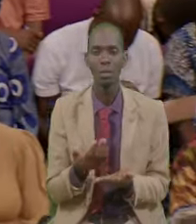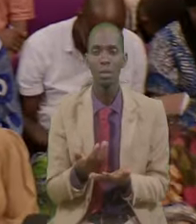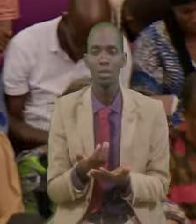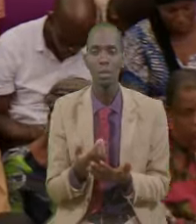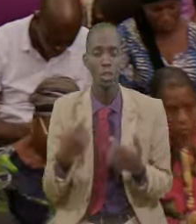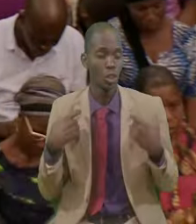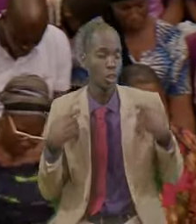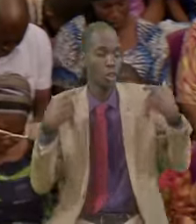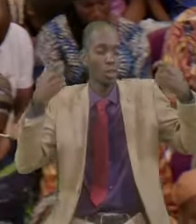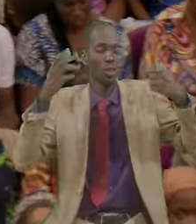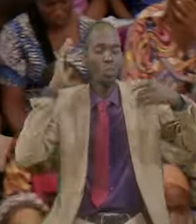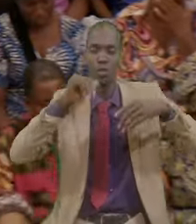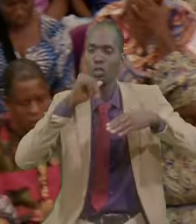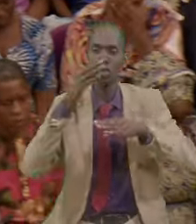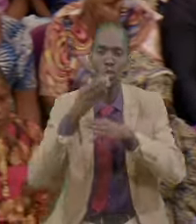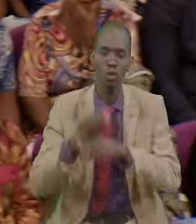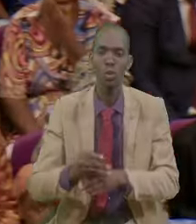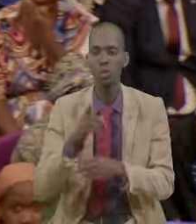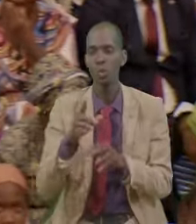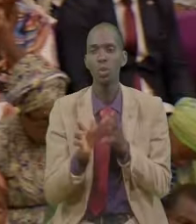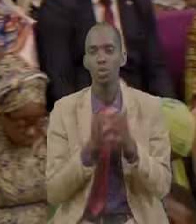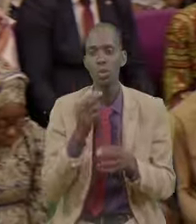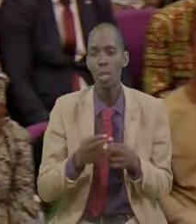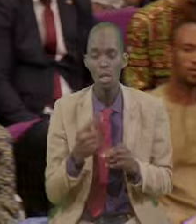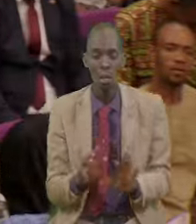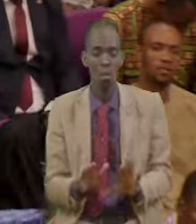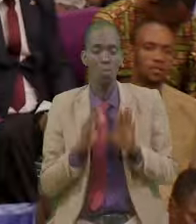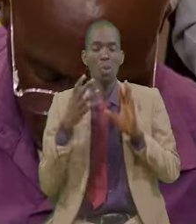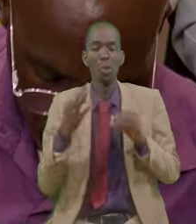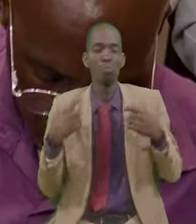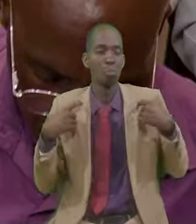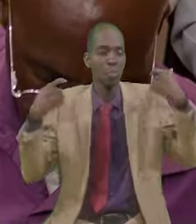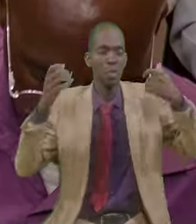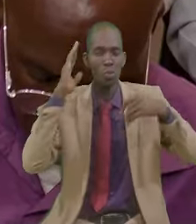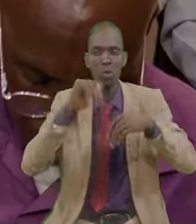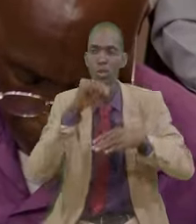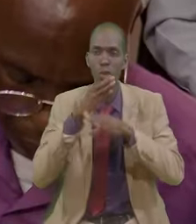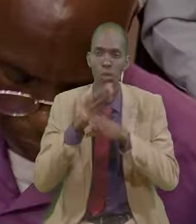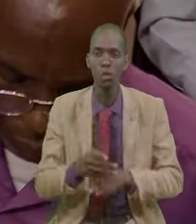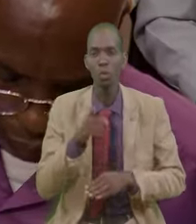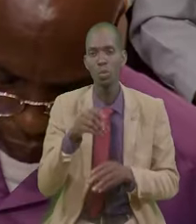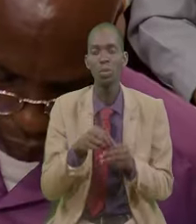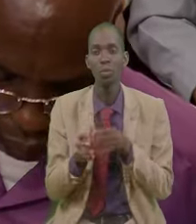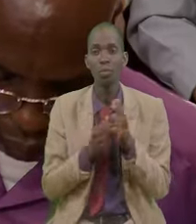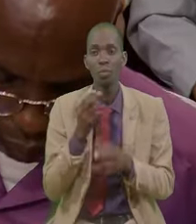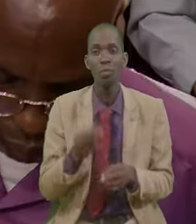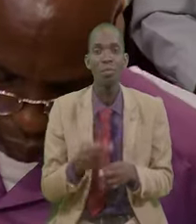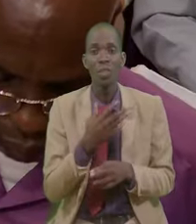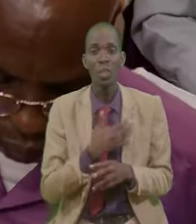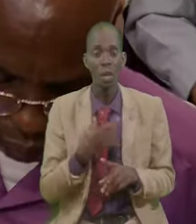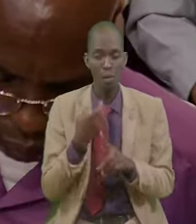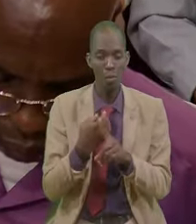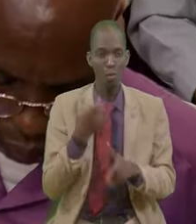Giants will not stop you. The fear of giants will not stop you. And from